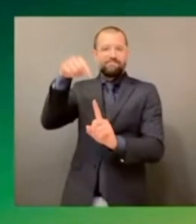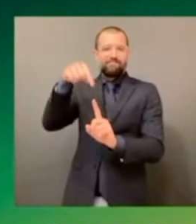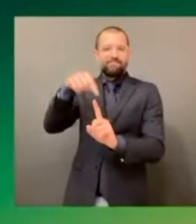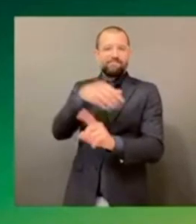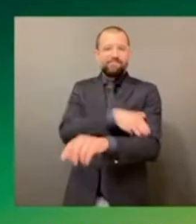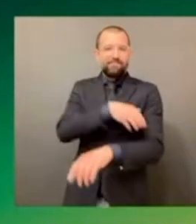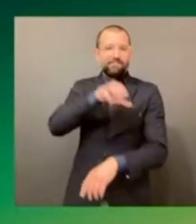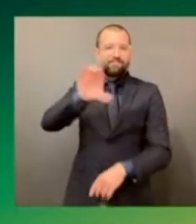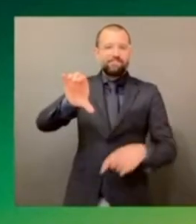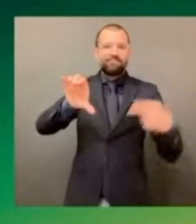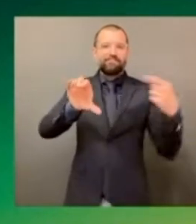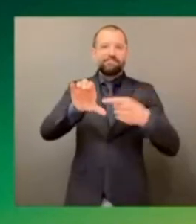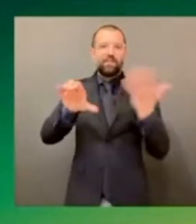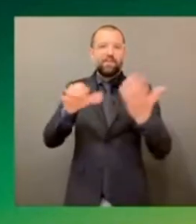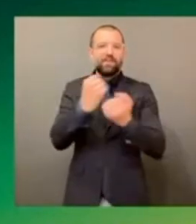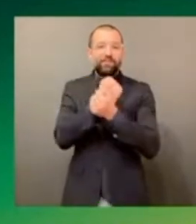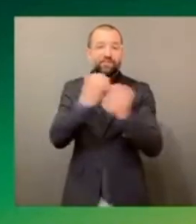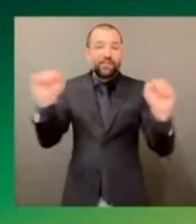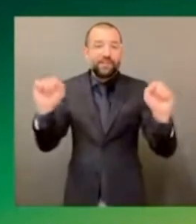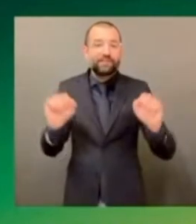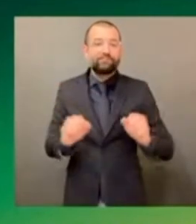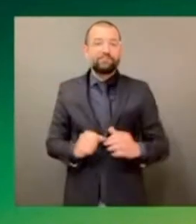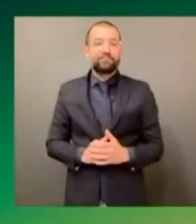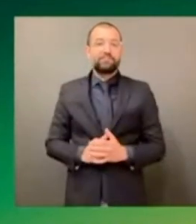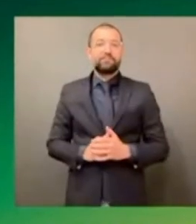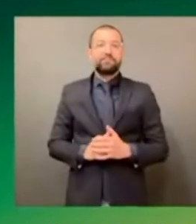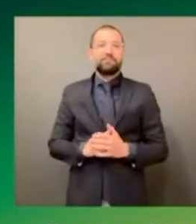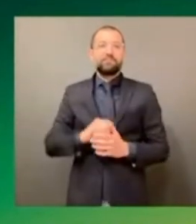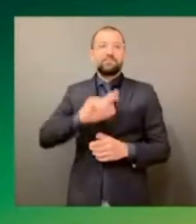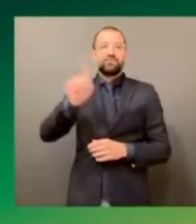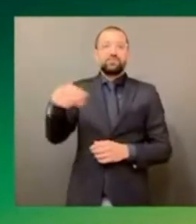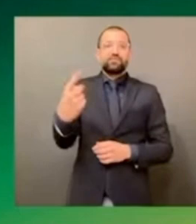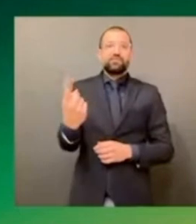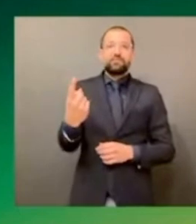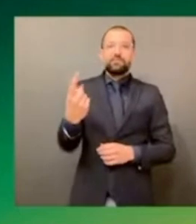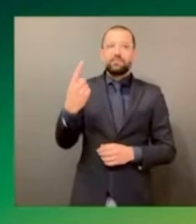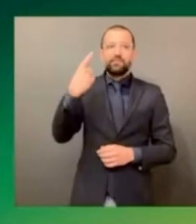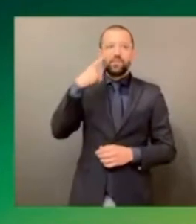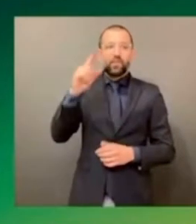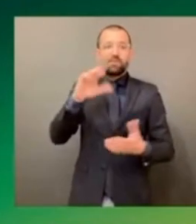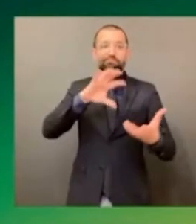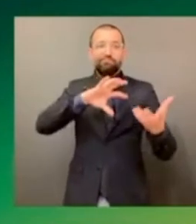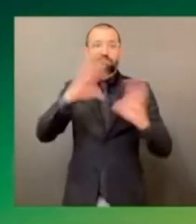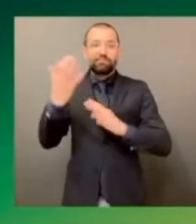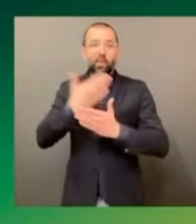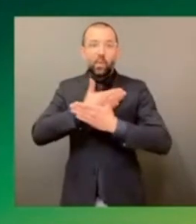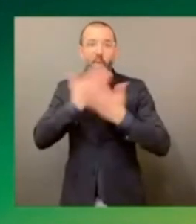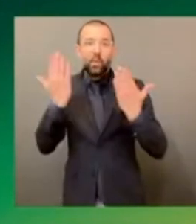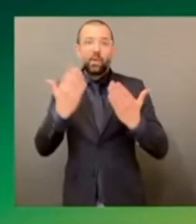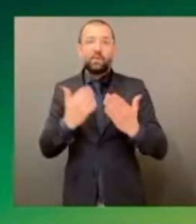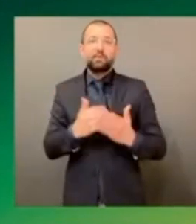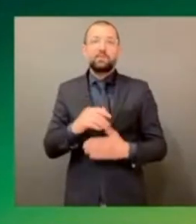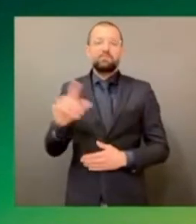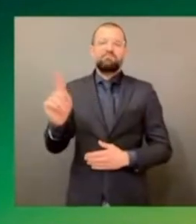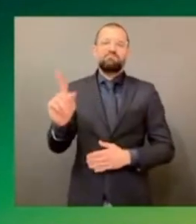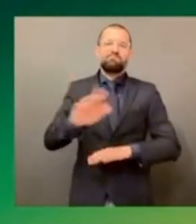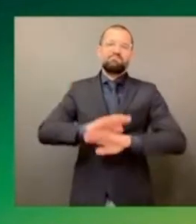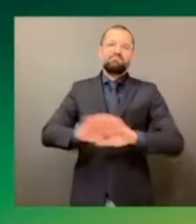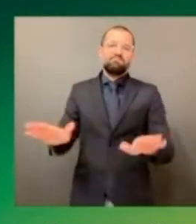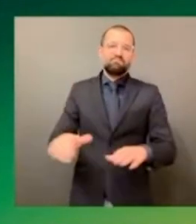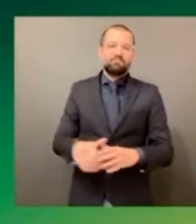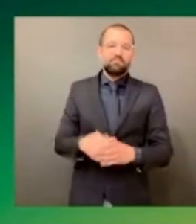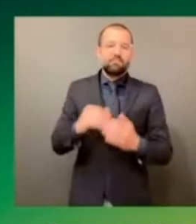from violence or want, but freedom to create one's own future.